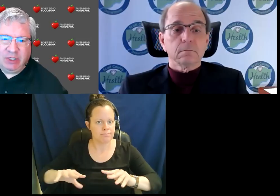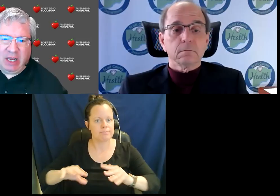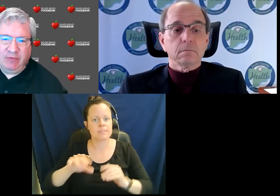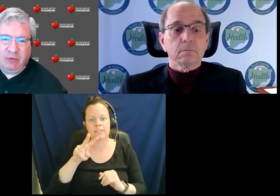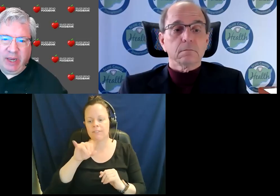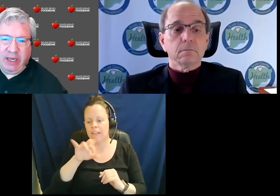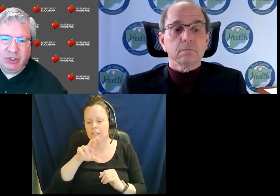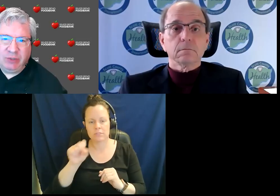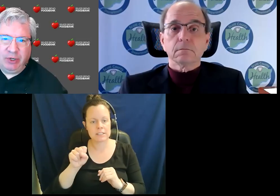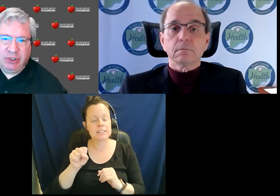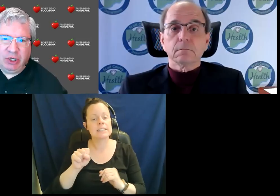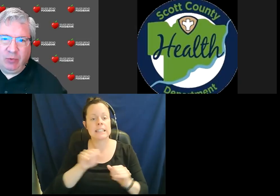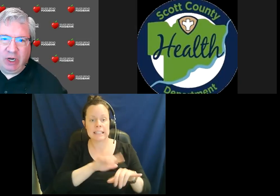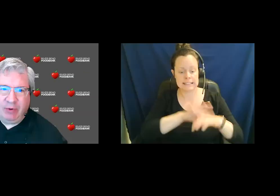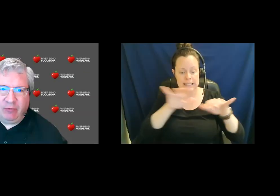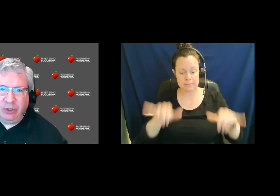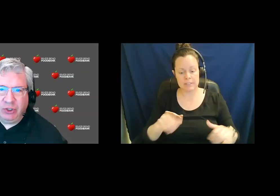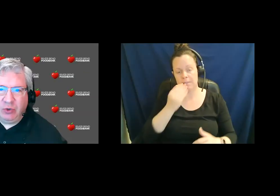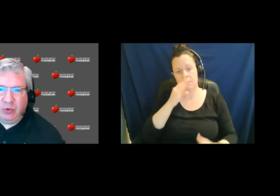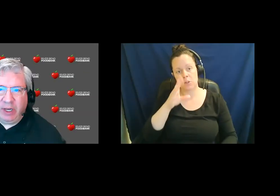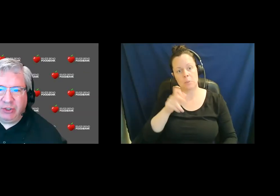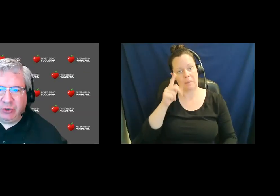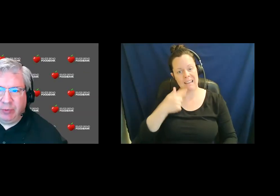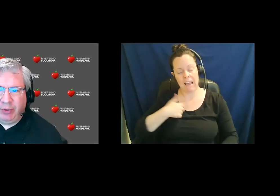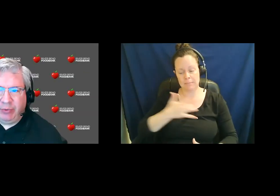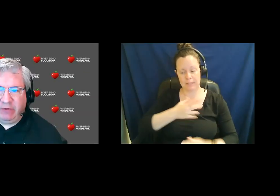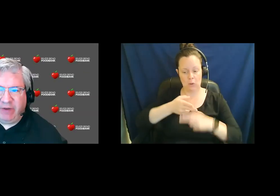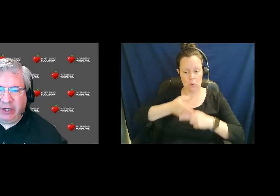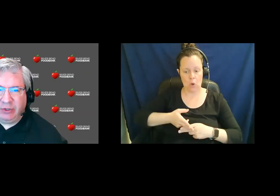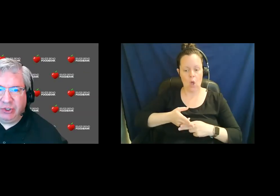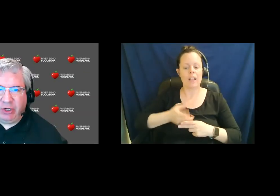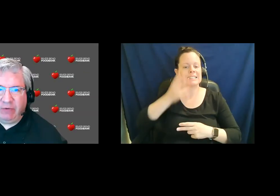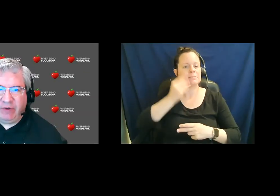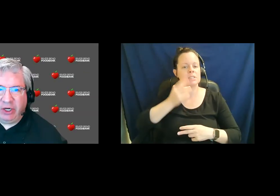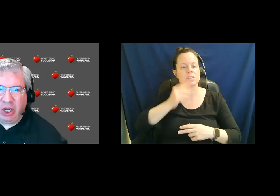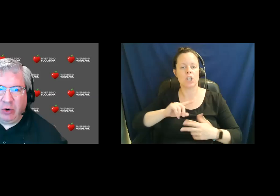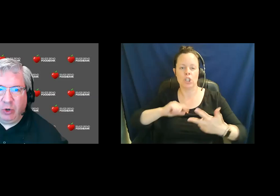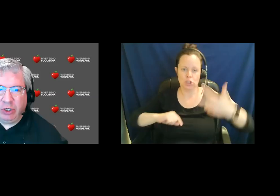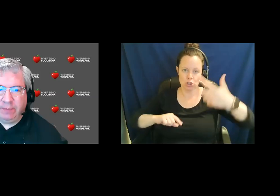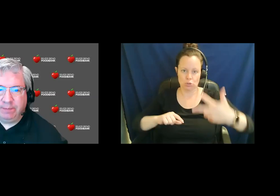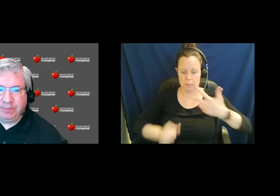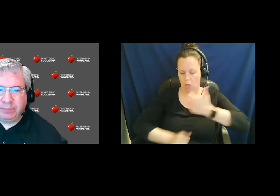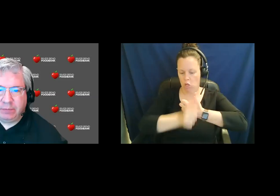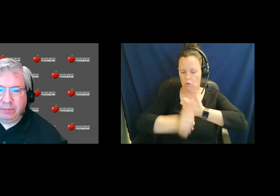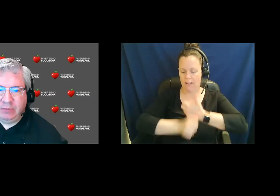same time, the food bank is experiencing what I've been referring to as a triple threat of factors that are affecting our work.